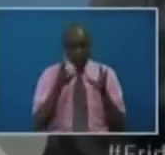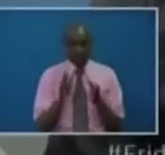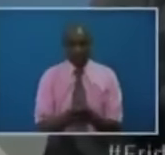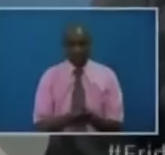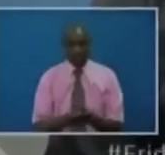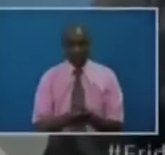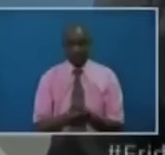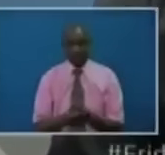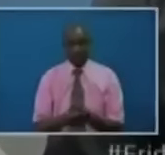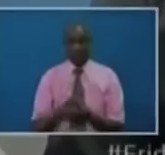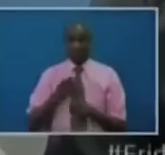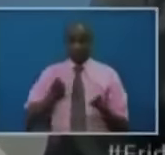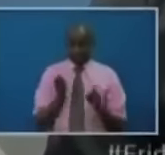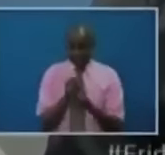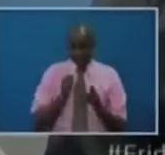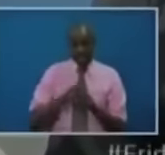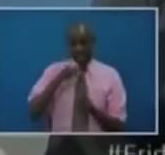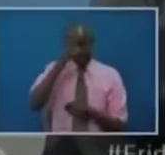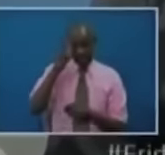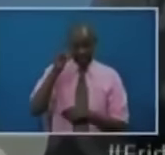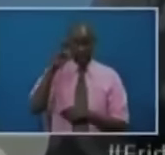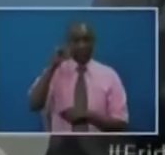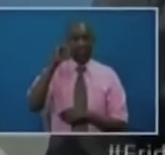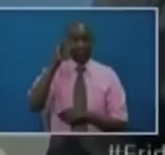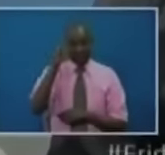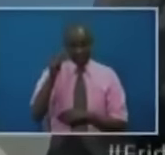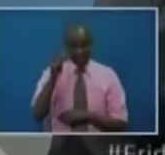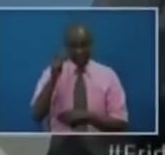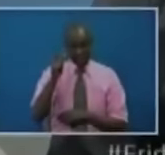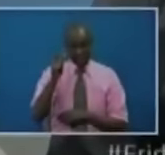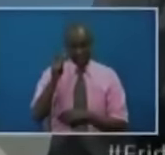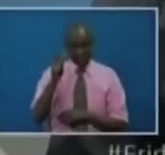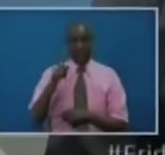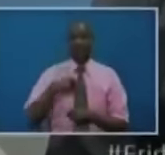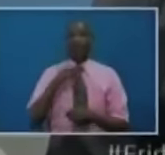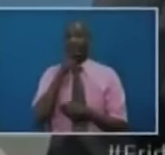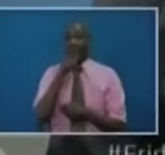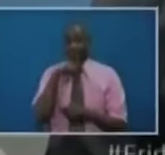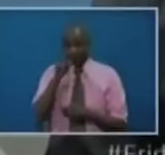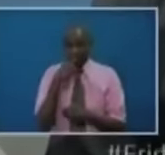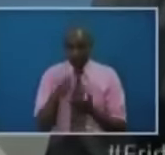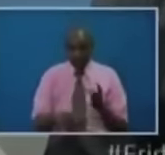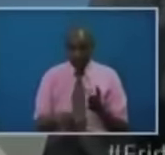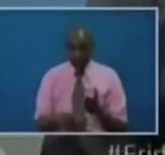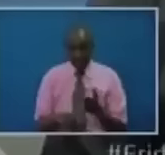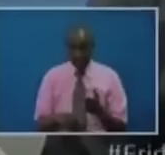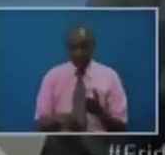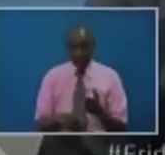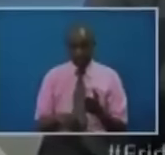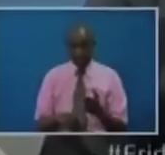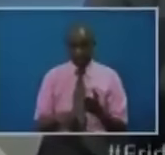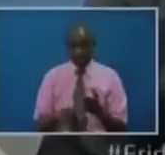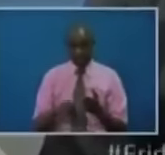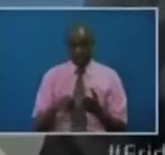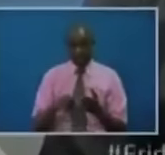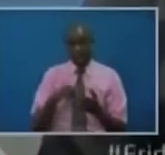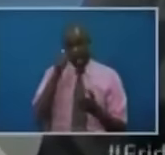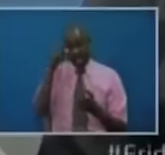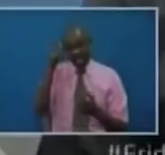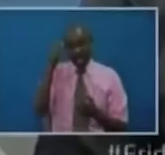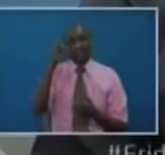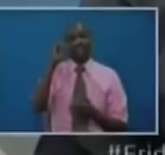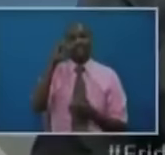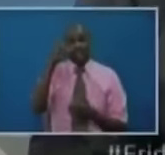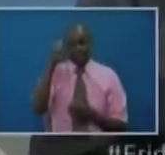one more time. Uh-huh. You know, my sister's name is Jess Smith. Jess Smith. Yeah, and my father's like, learn from Aladdin.